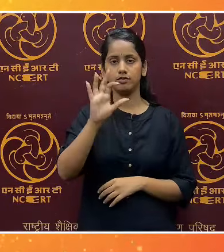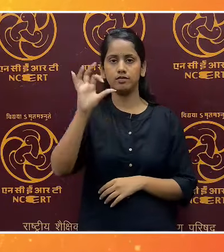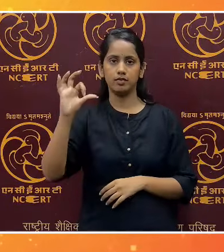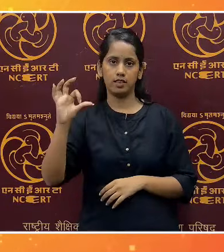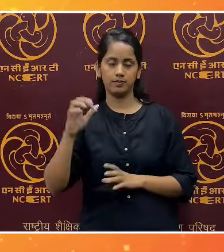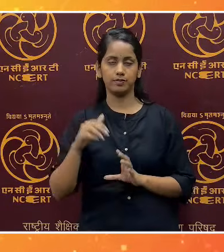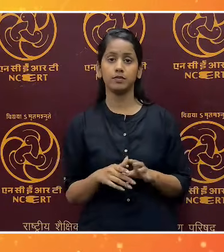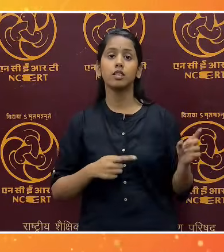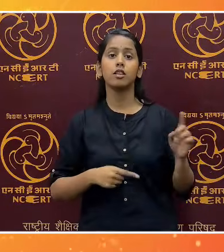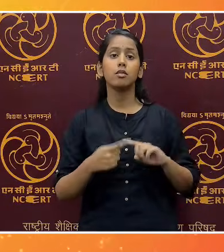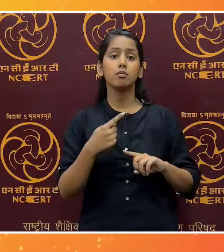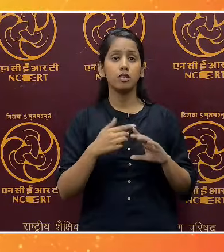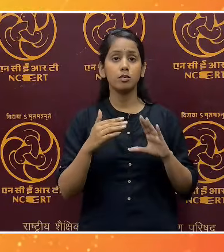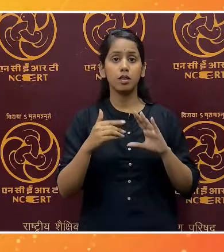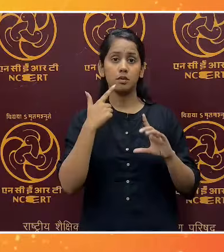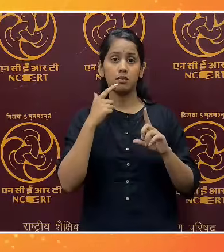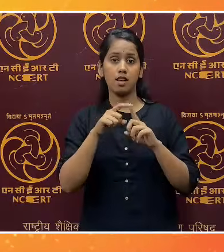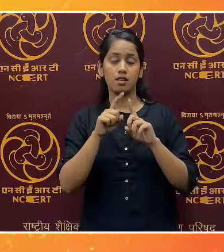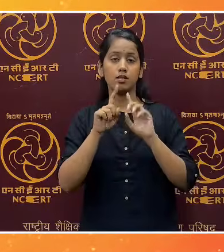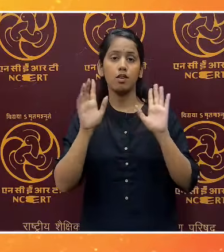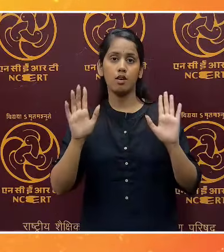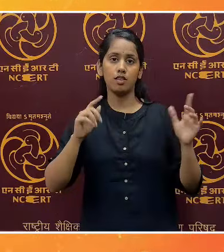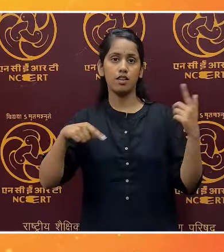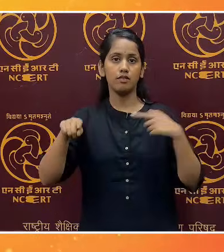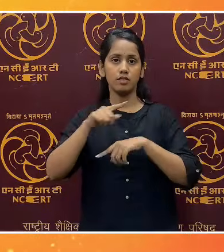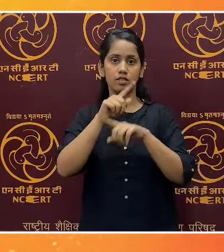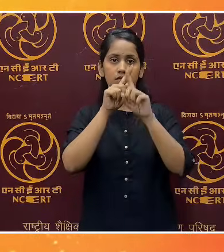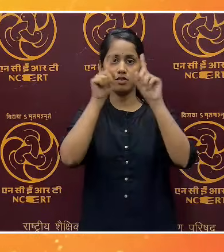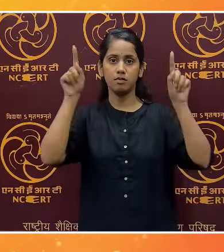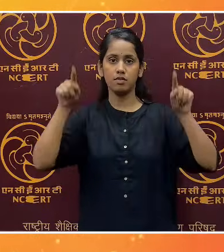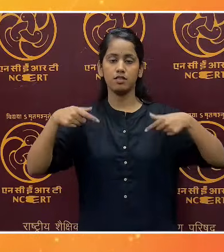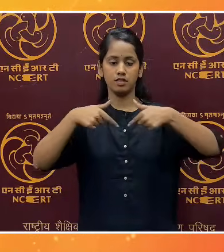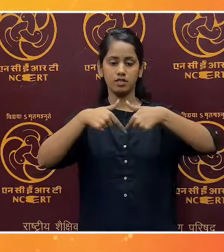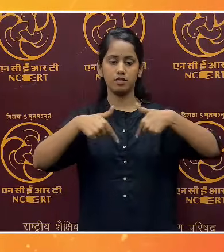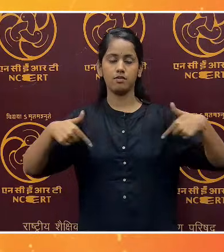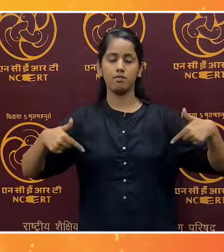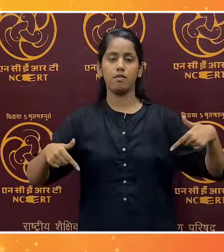8800440559. We also have a dedicated email ID for you, that is